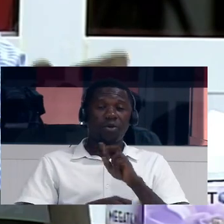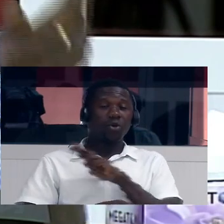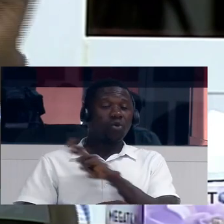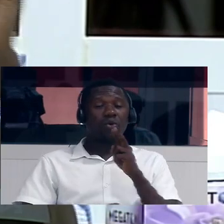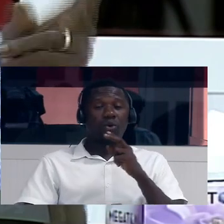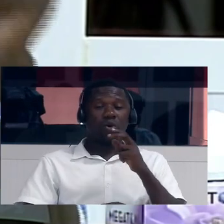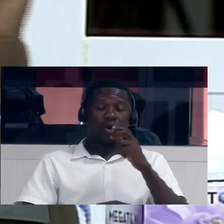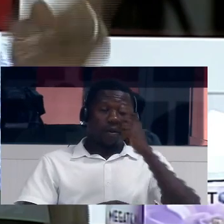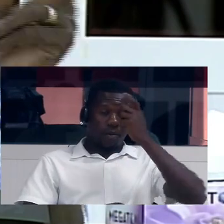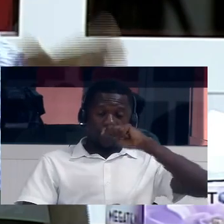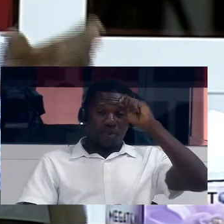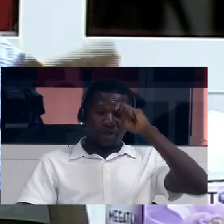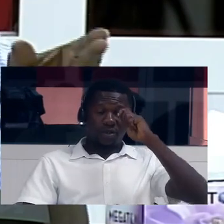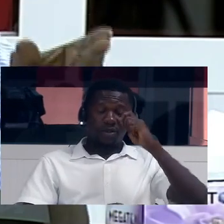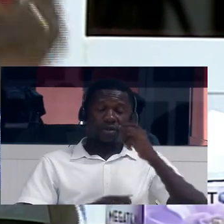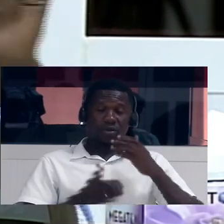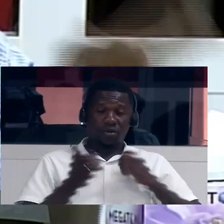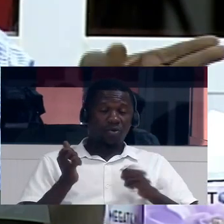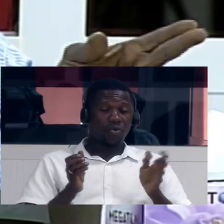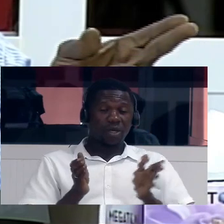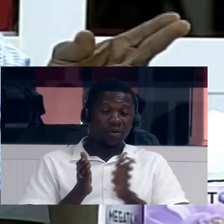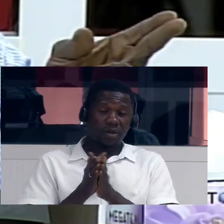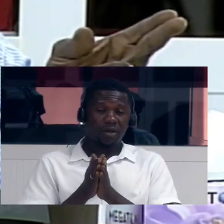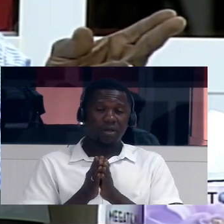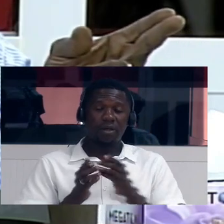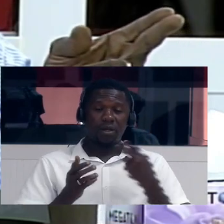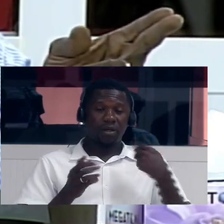officer goes anywhere near them in uniform.